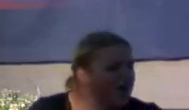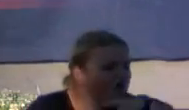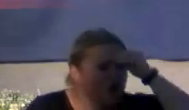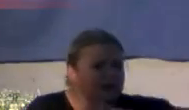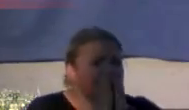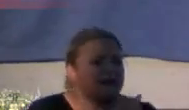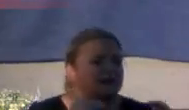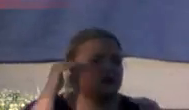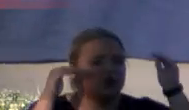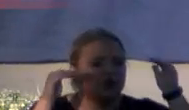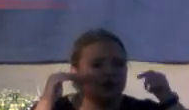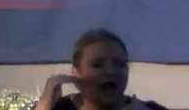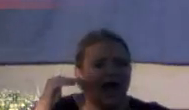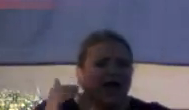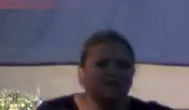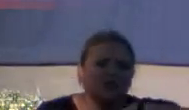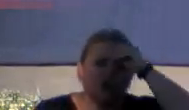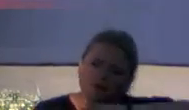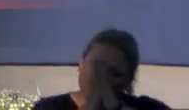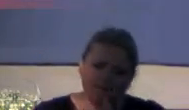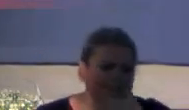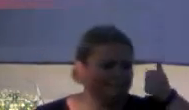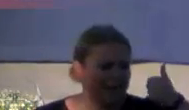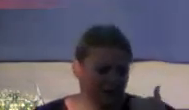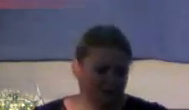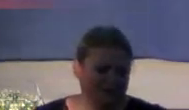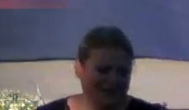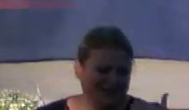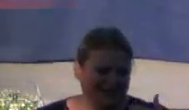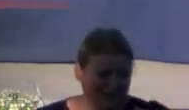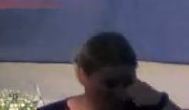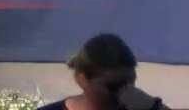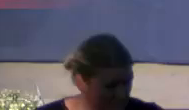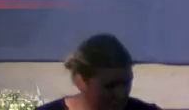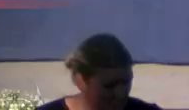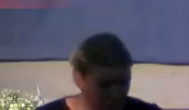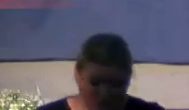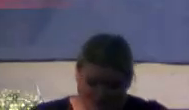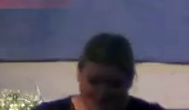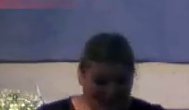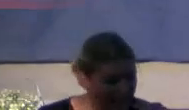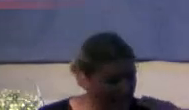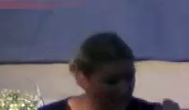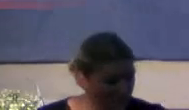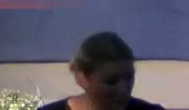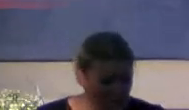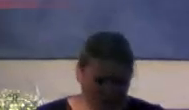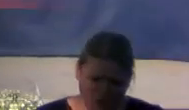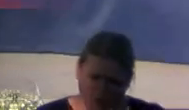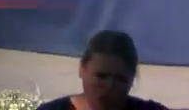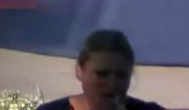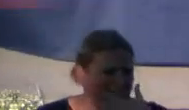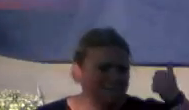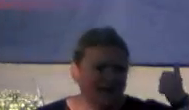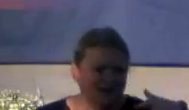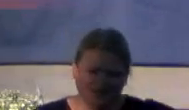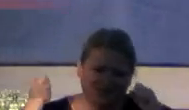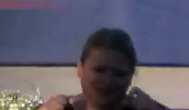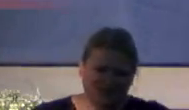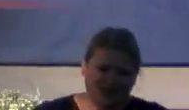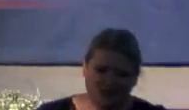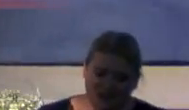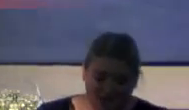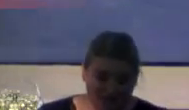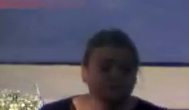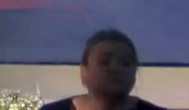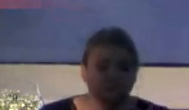adult. I've just learned to be a better me. You remember when they said high school was going to be the quickest and best time of our life? And